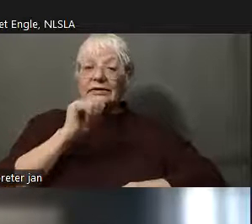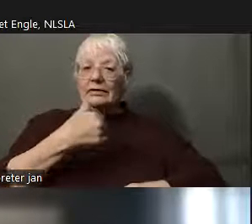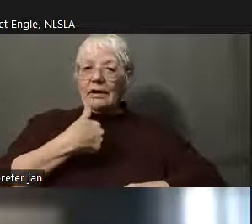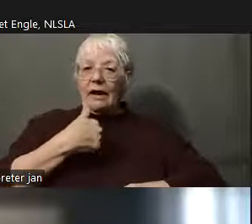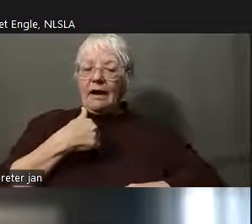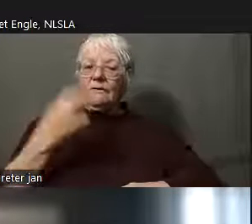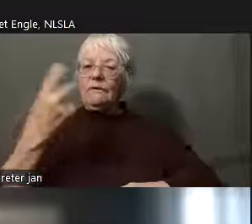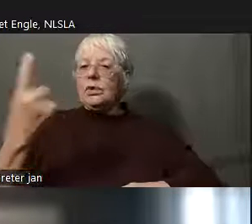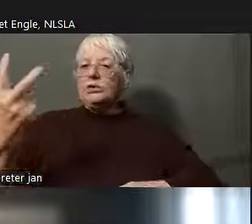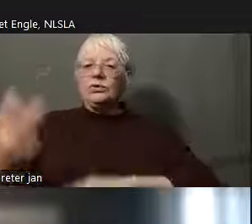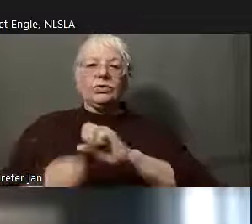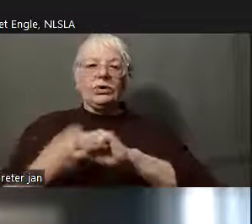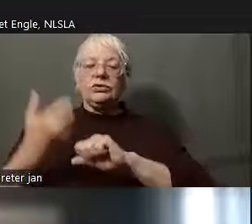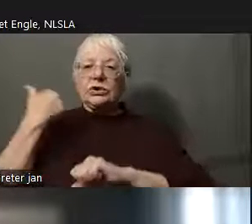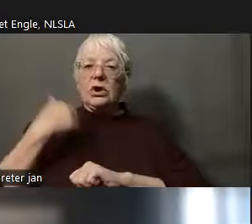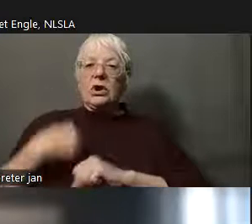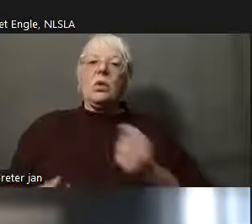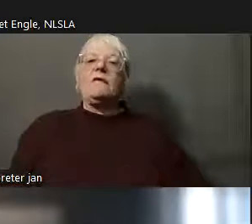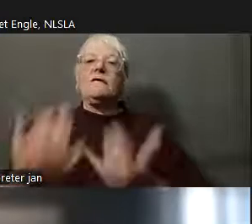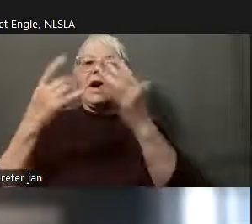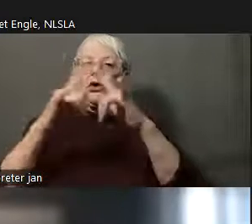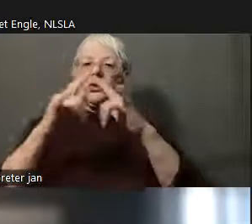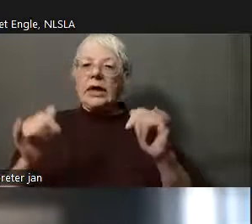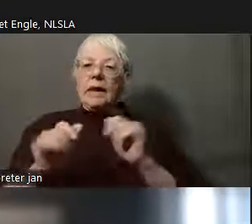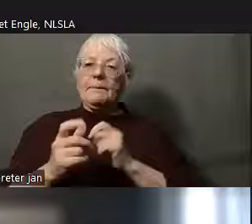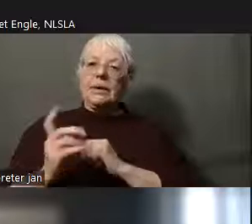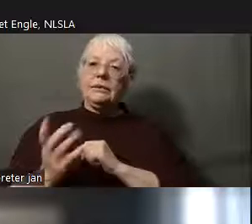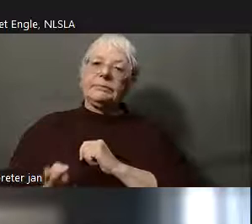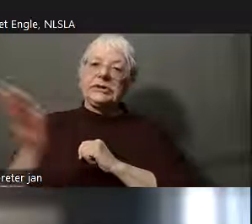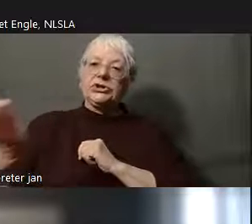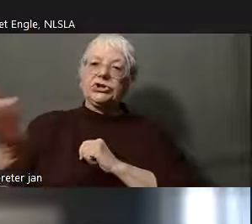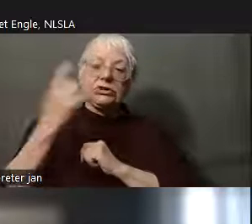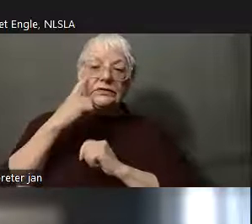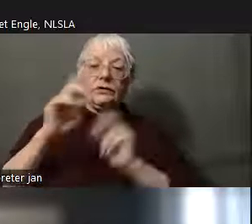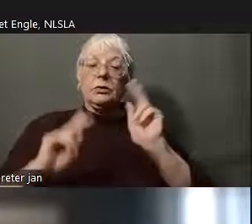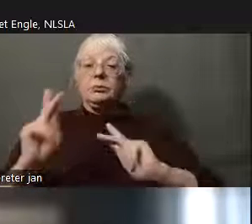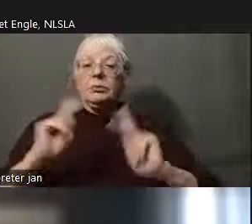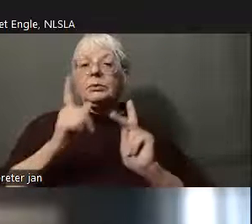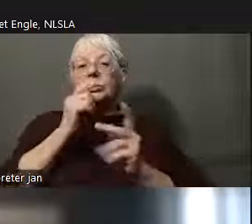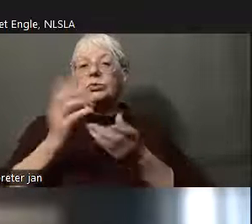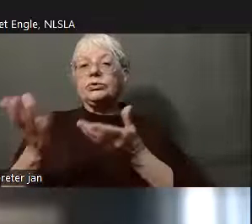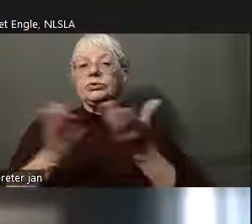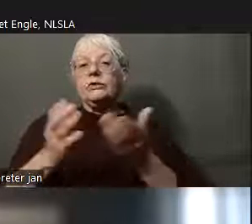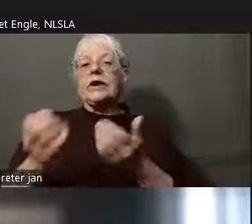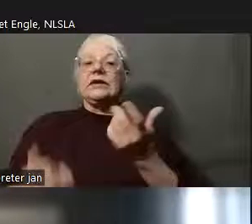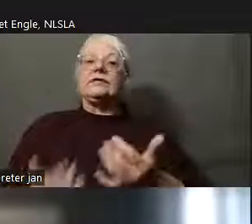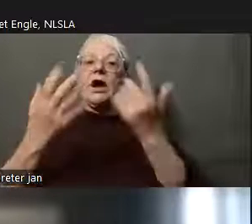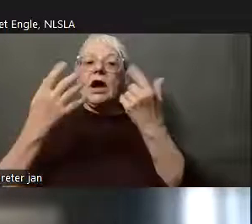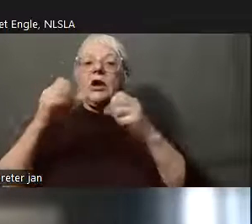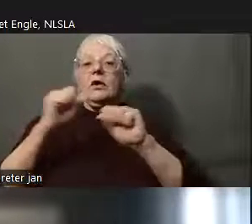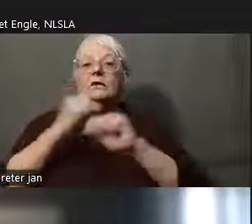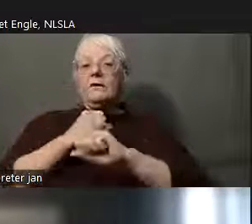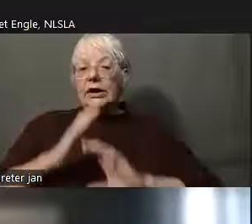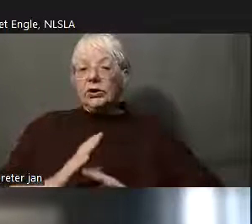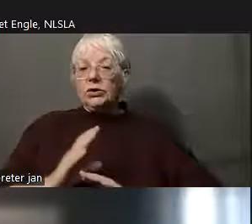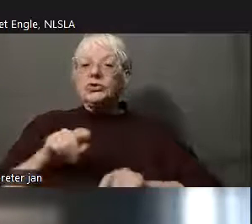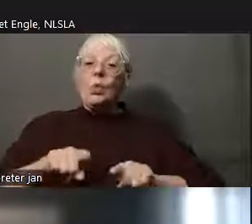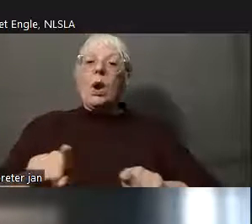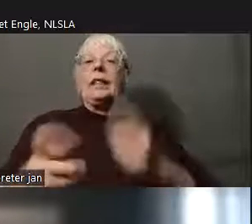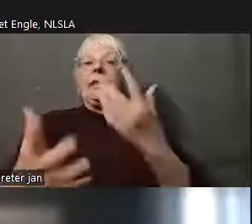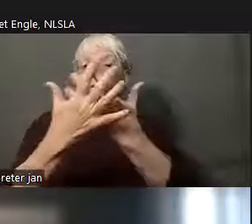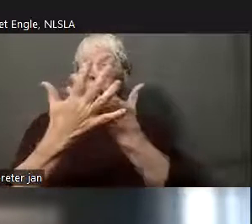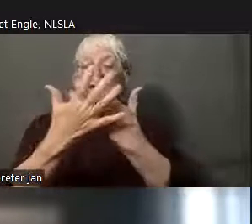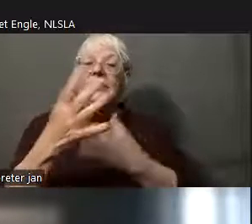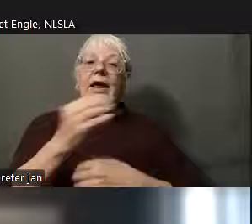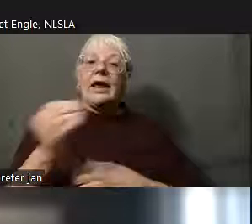ago, fire camp petitions for folks who served as firefighters while in prison. And while